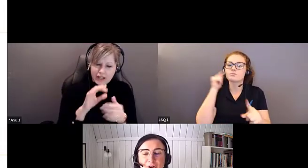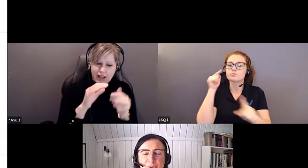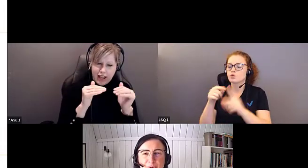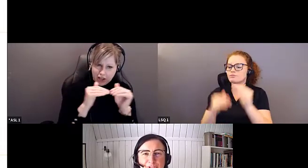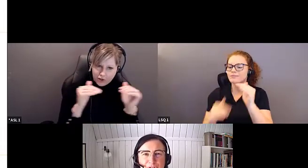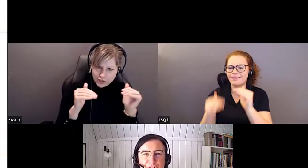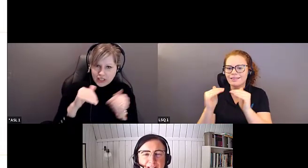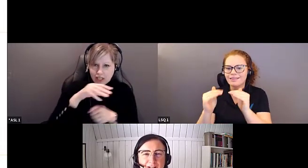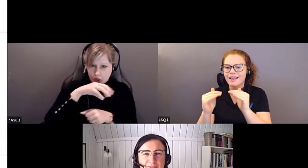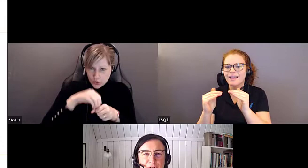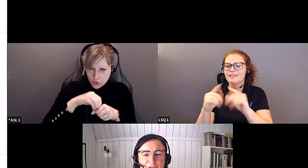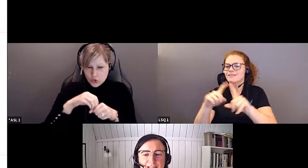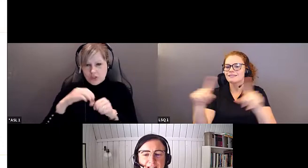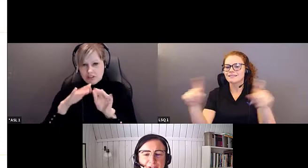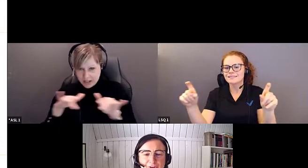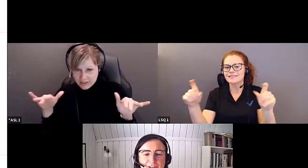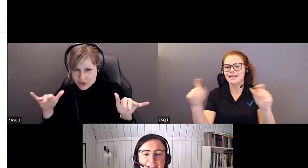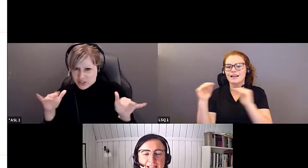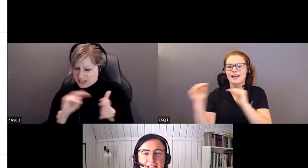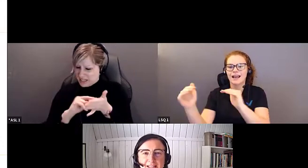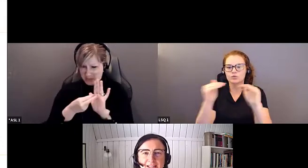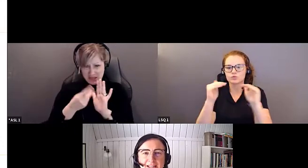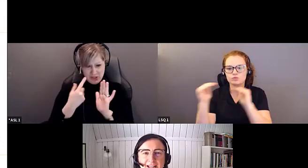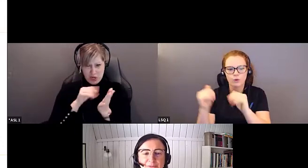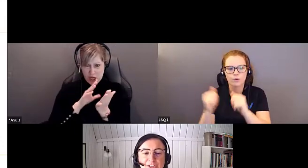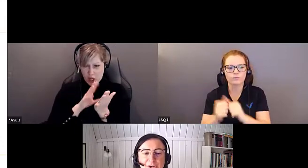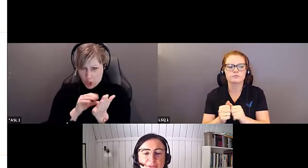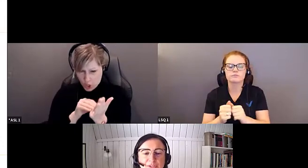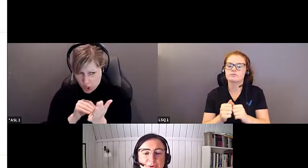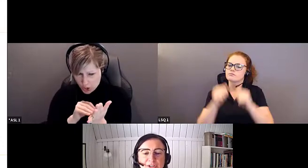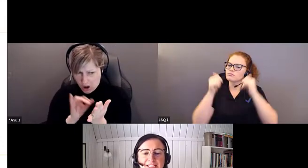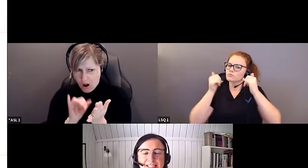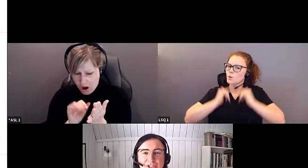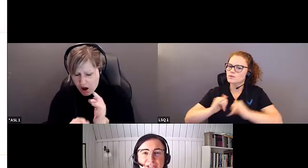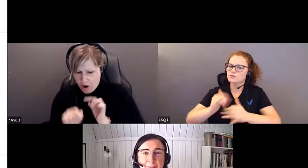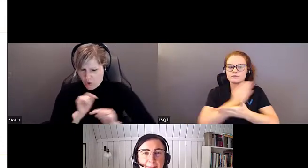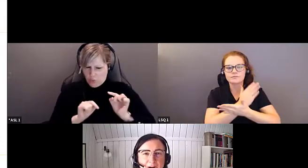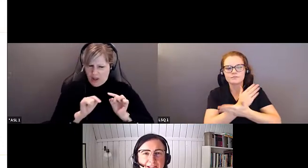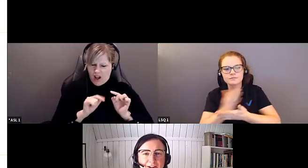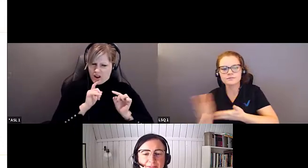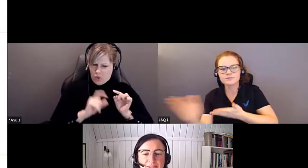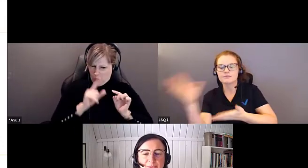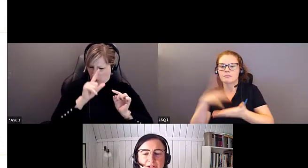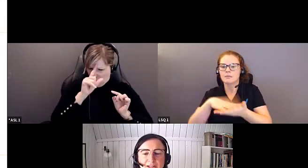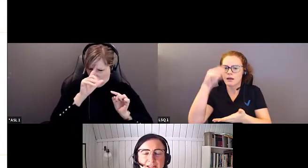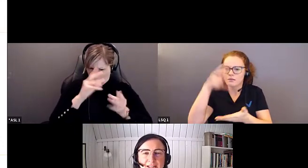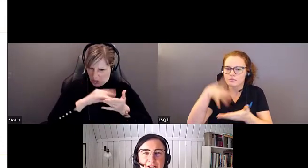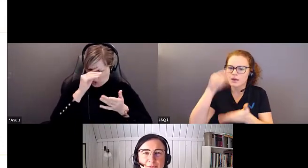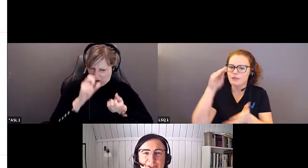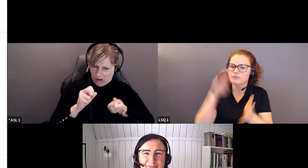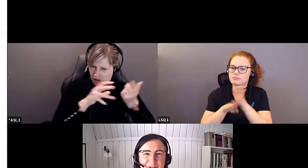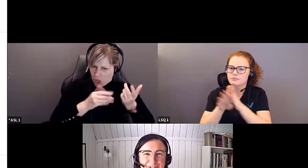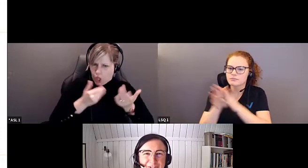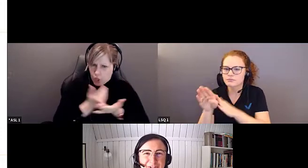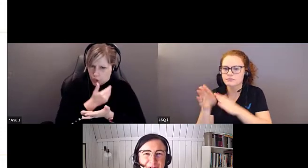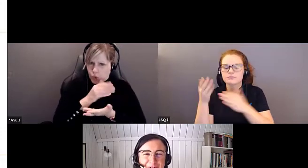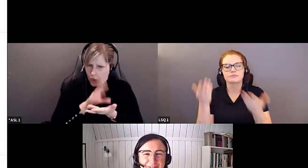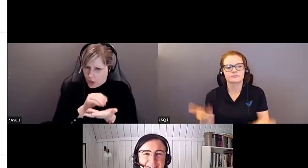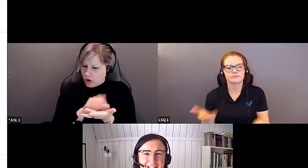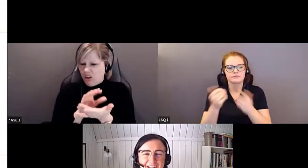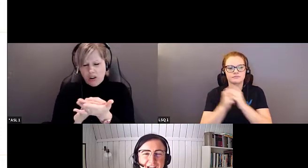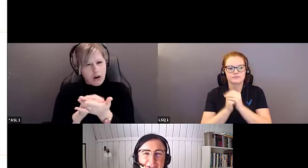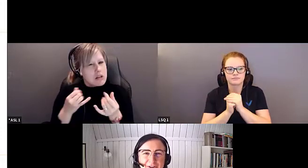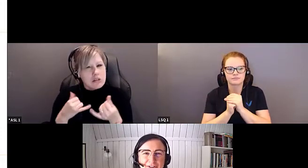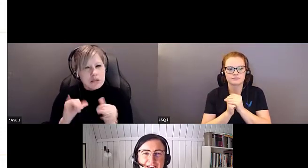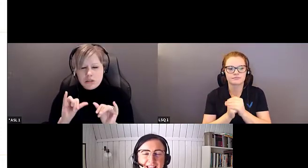is an ongoing journey of learning and unlearning. And we know as an organization embarking on this work, we have much to